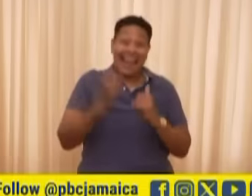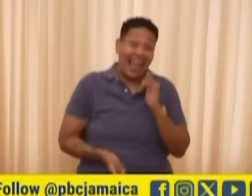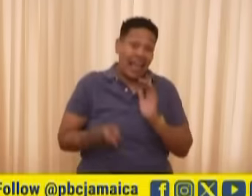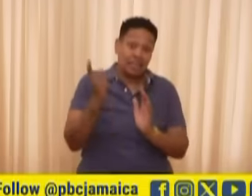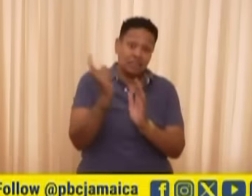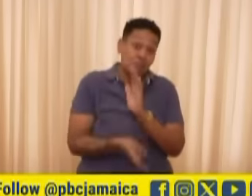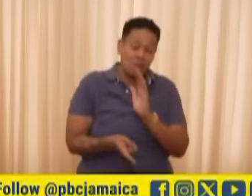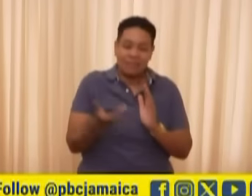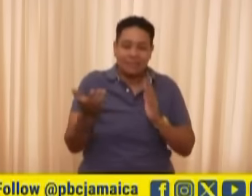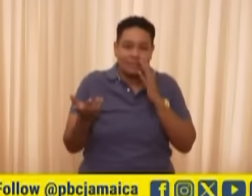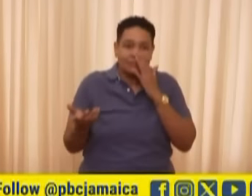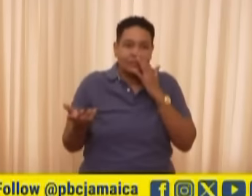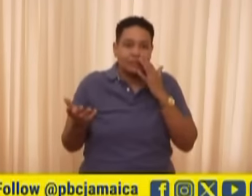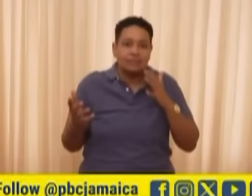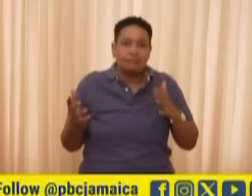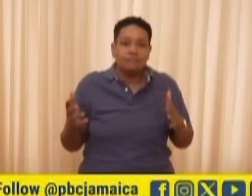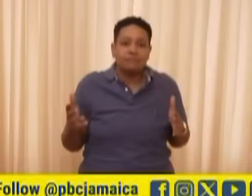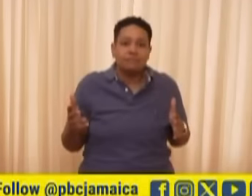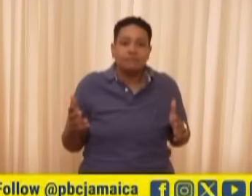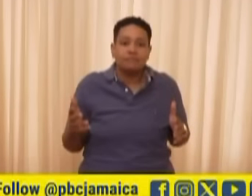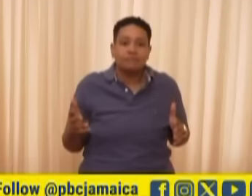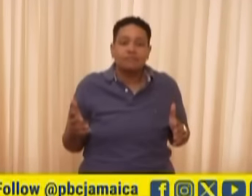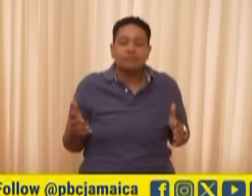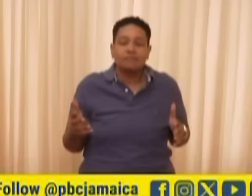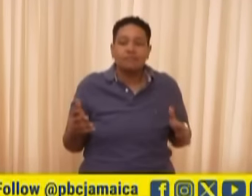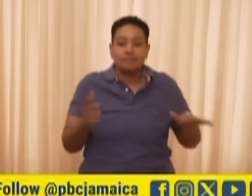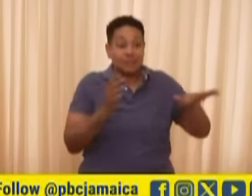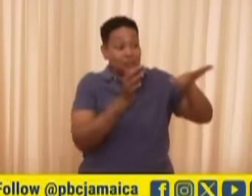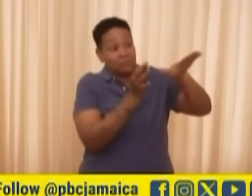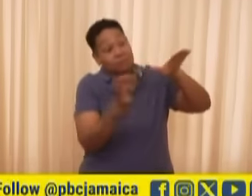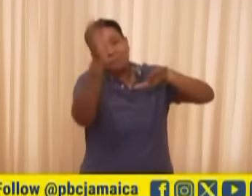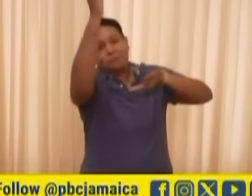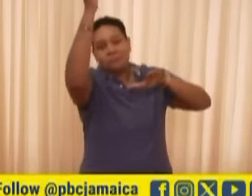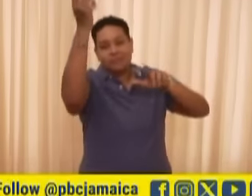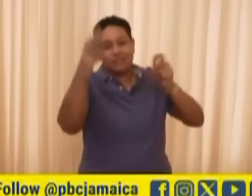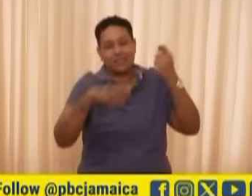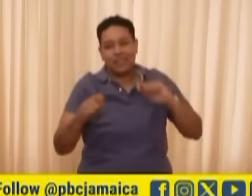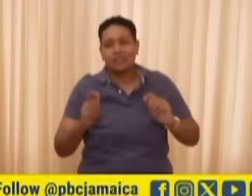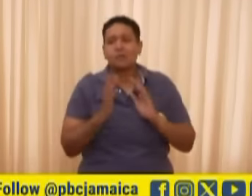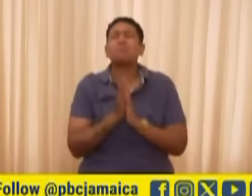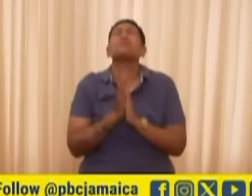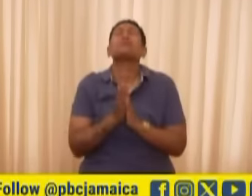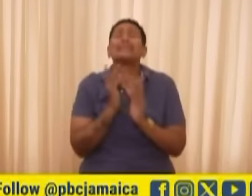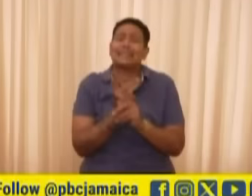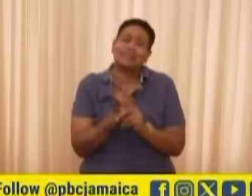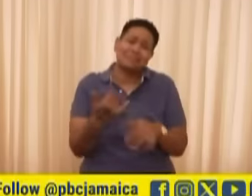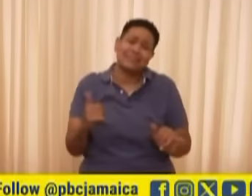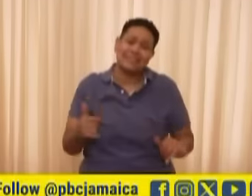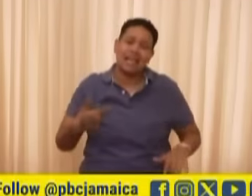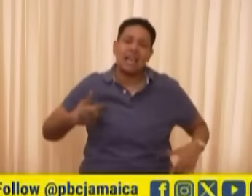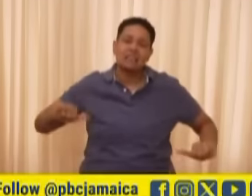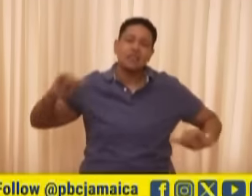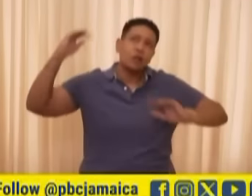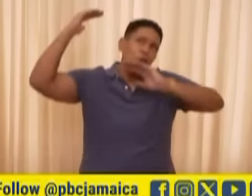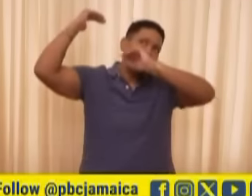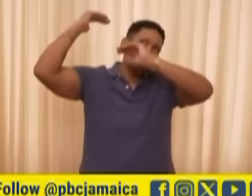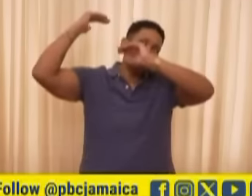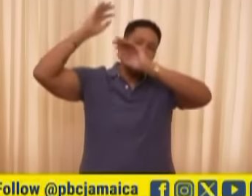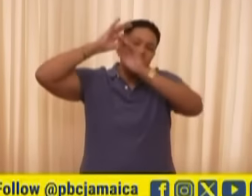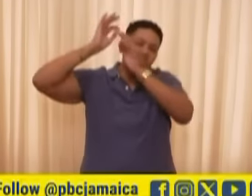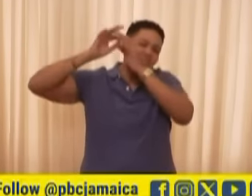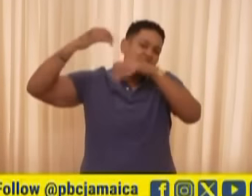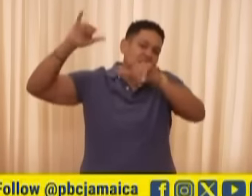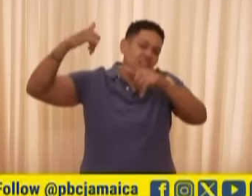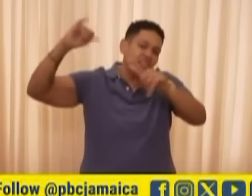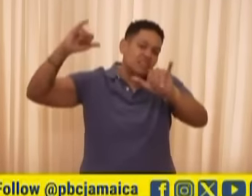moment take a turn for the better. And I still have hope